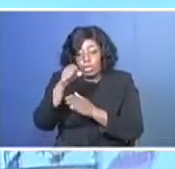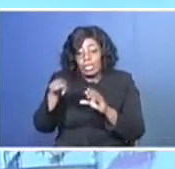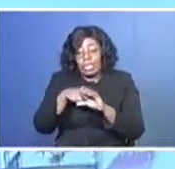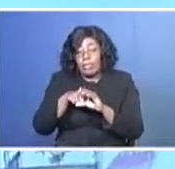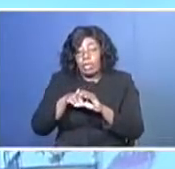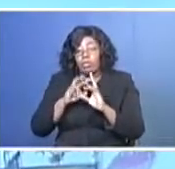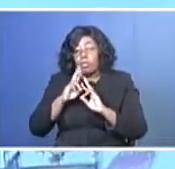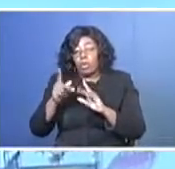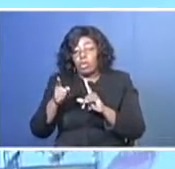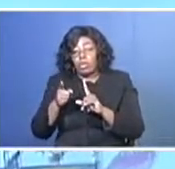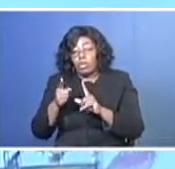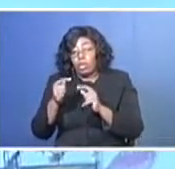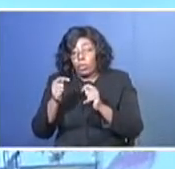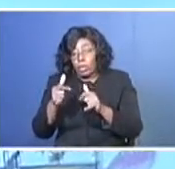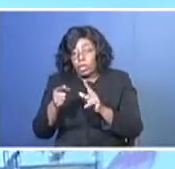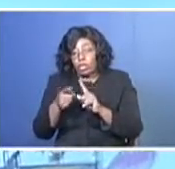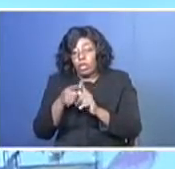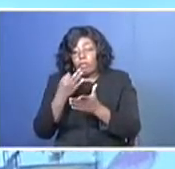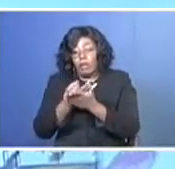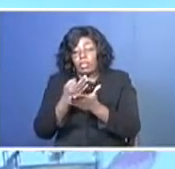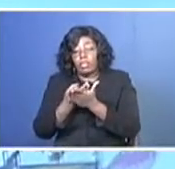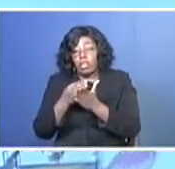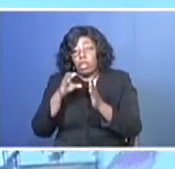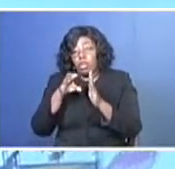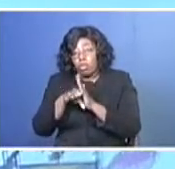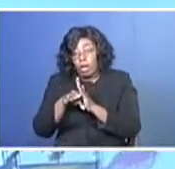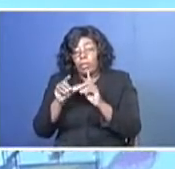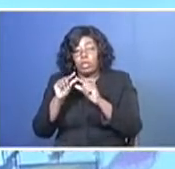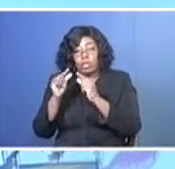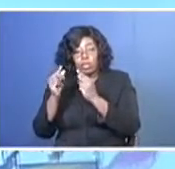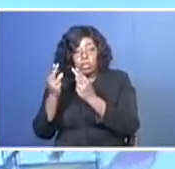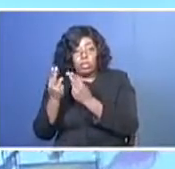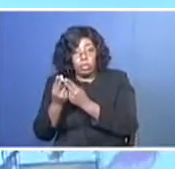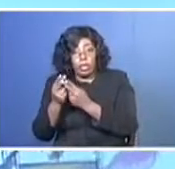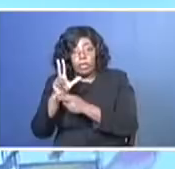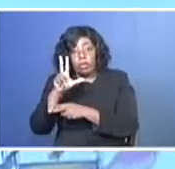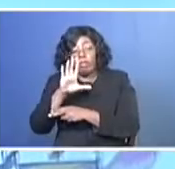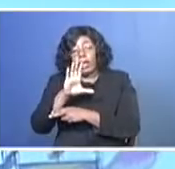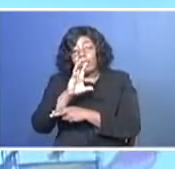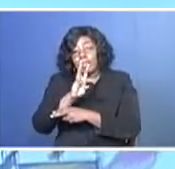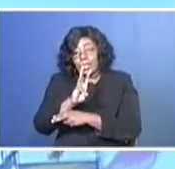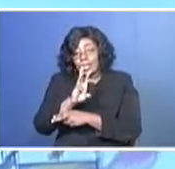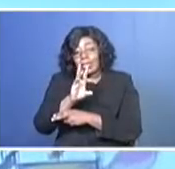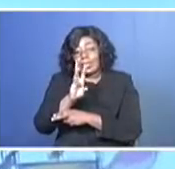reported immediately to the Financial Crimes Investigation Branch at